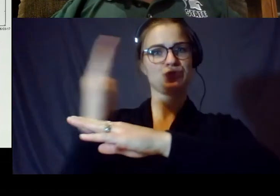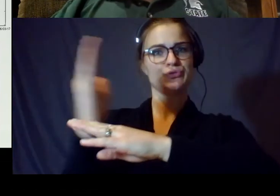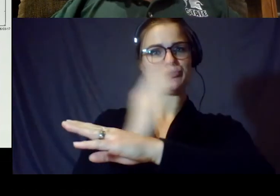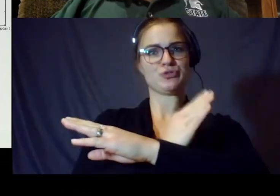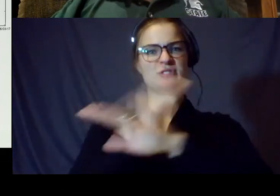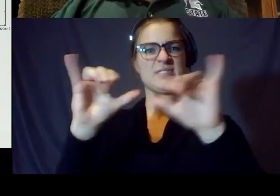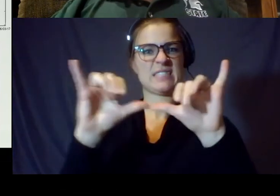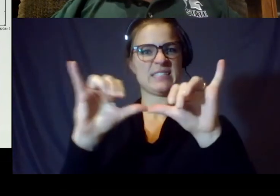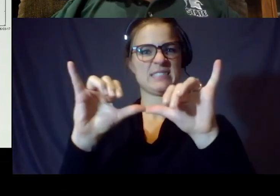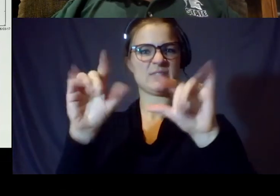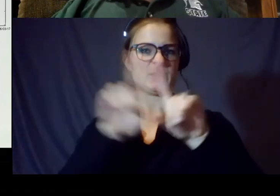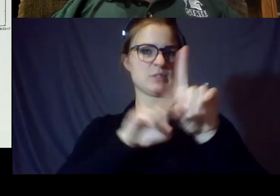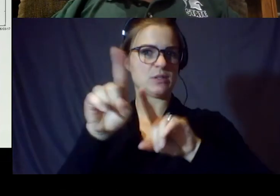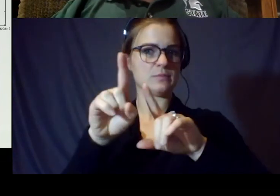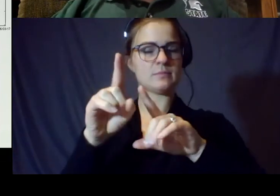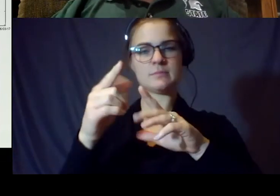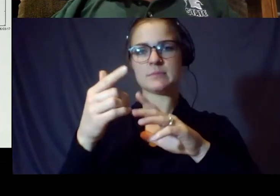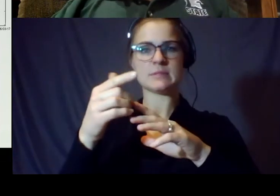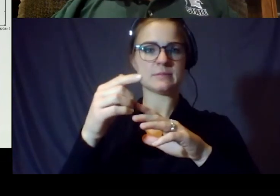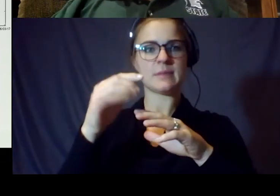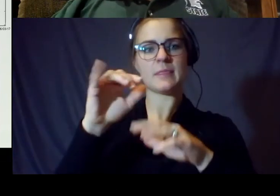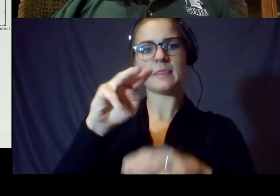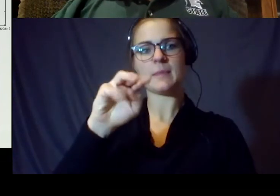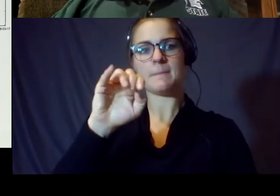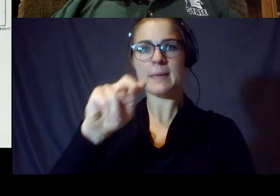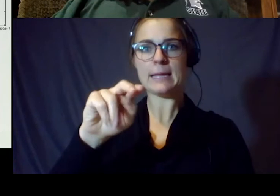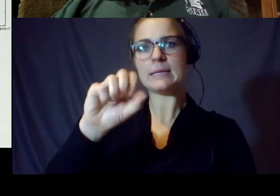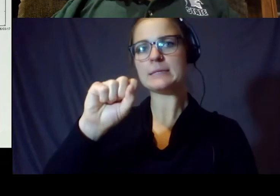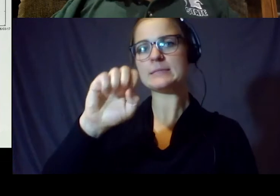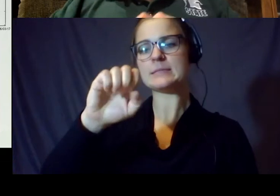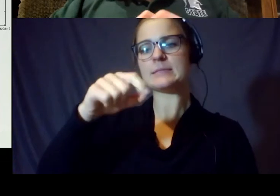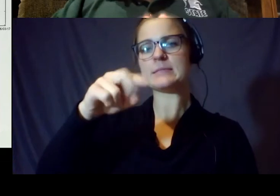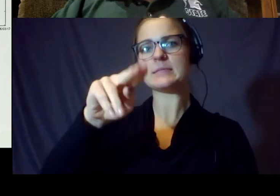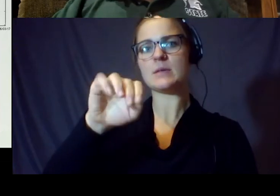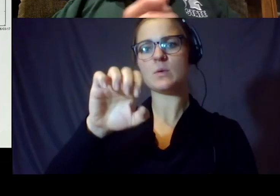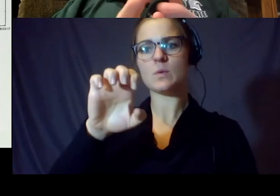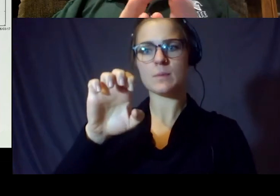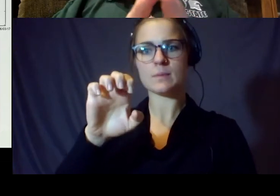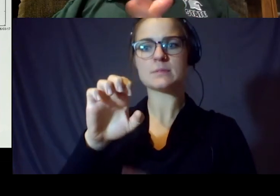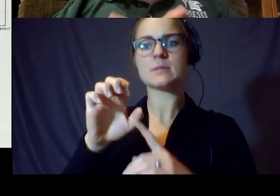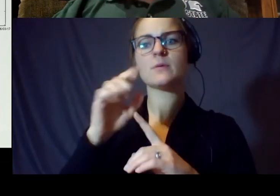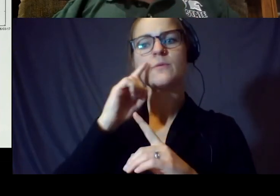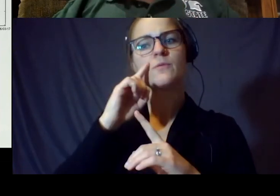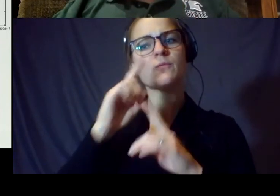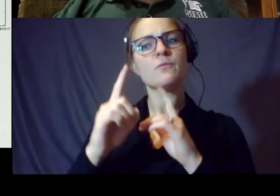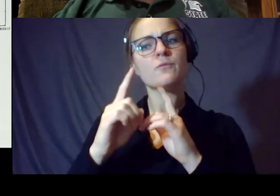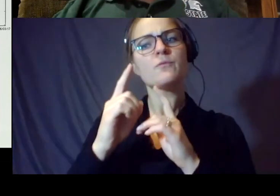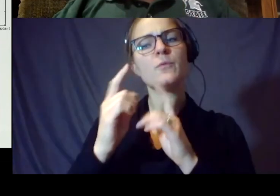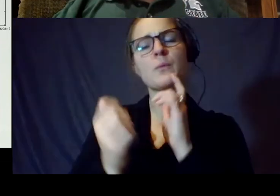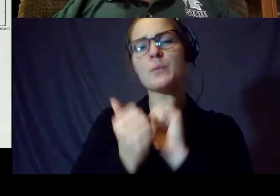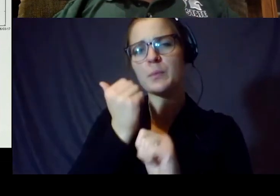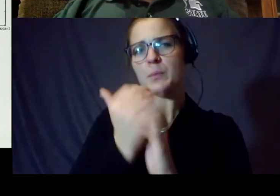size, like we'll call it on the main sequence, where for the most part a star can be